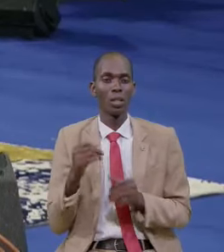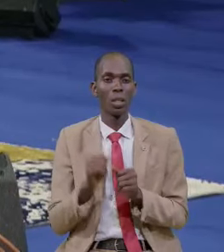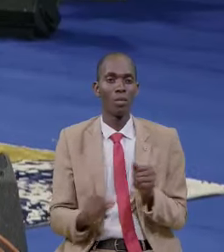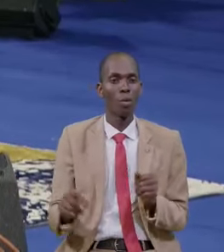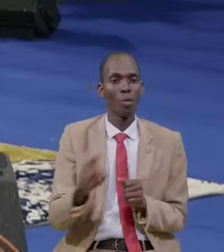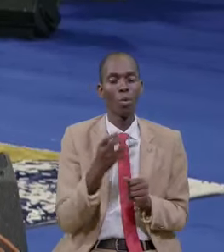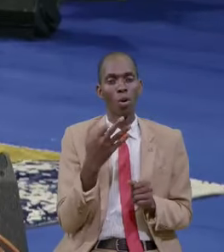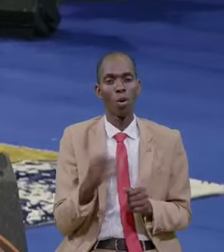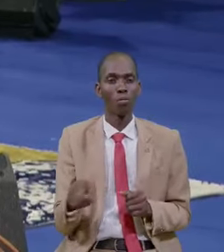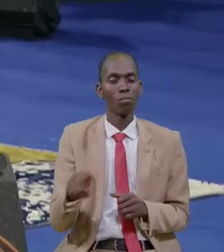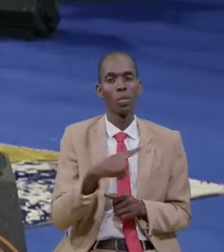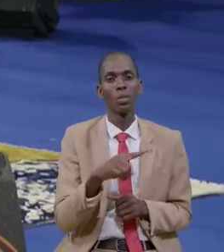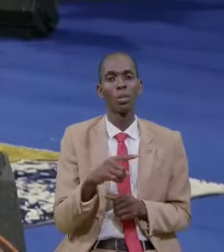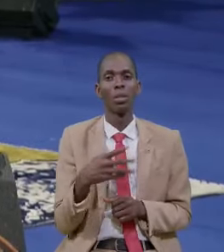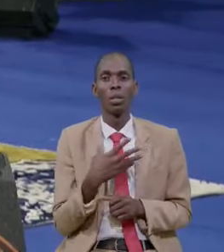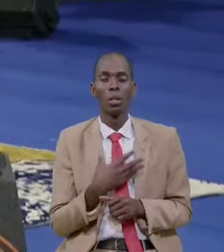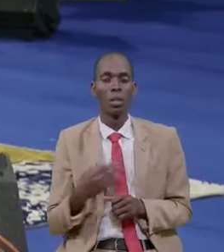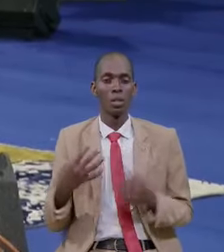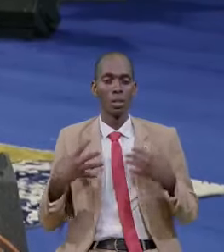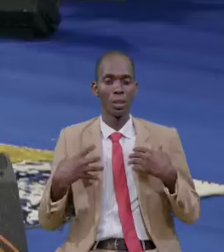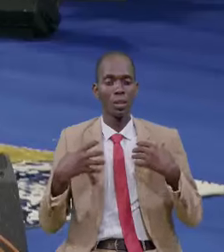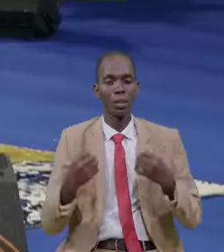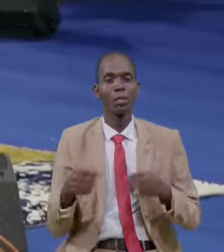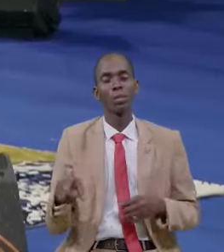them and healed them.